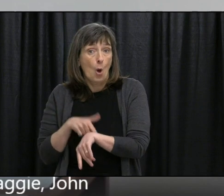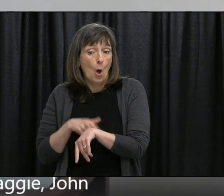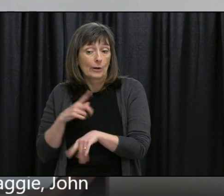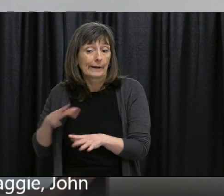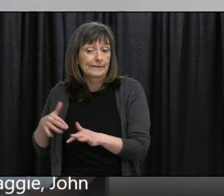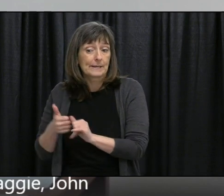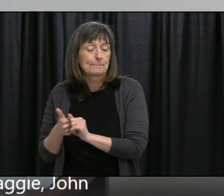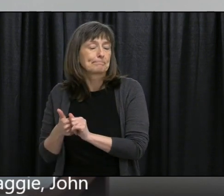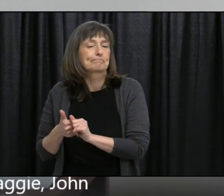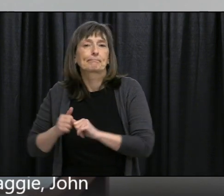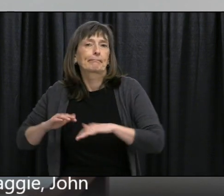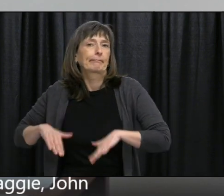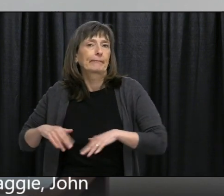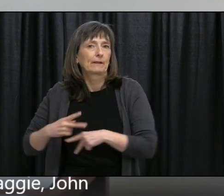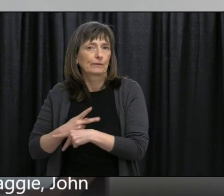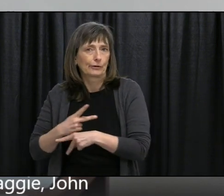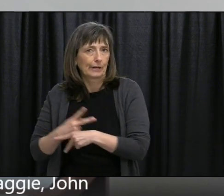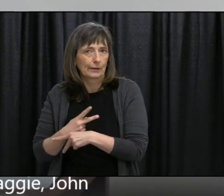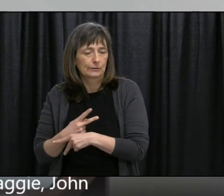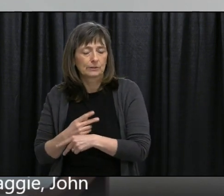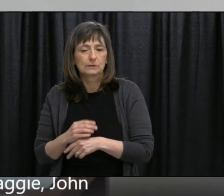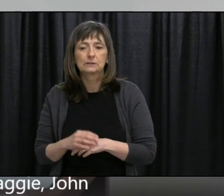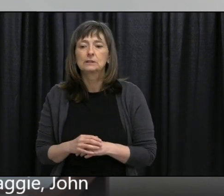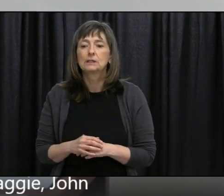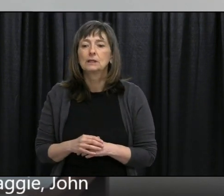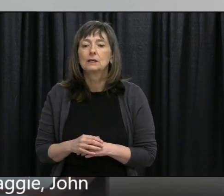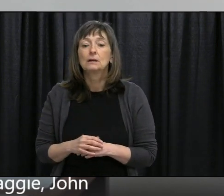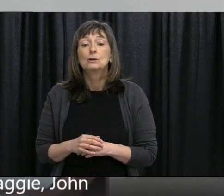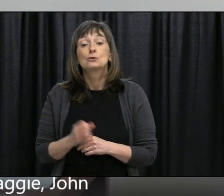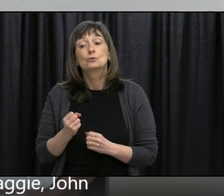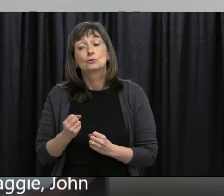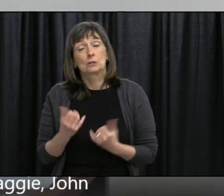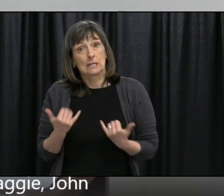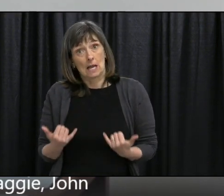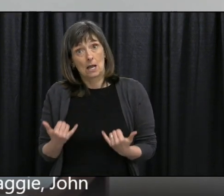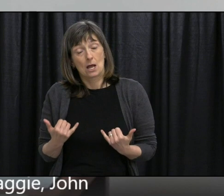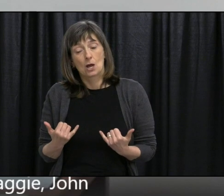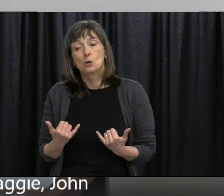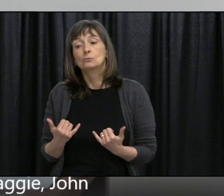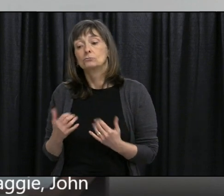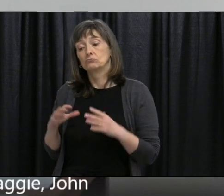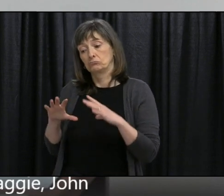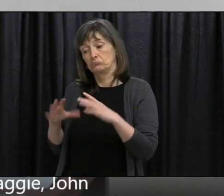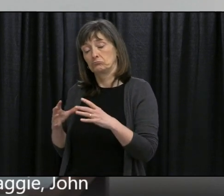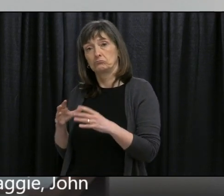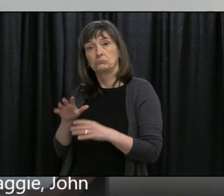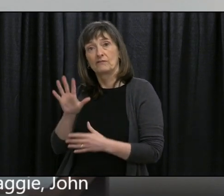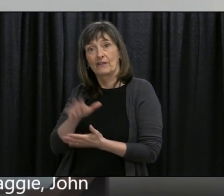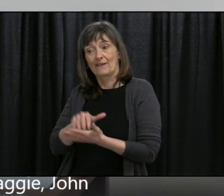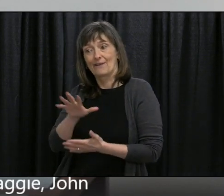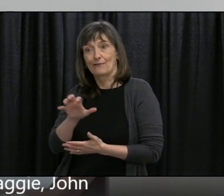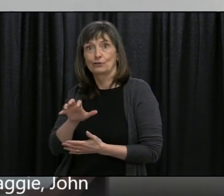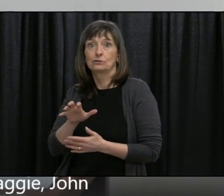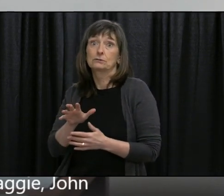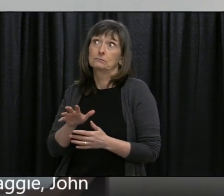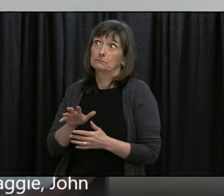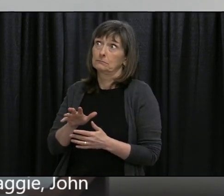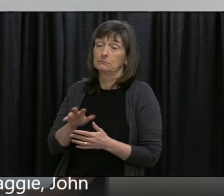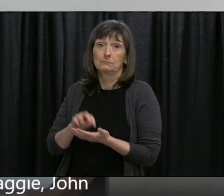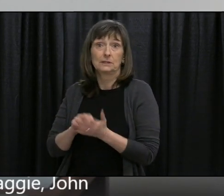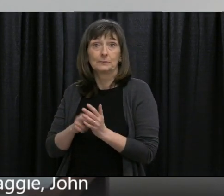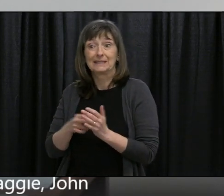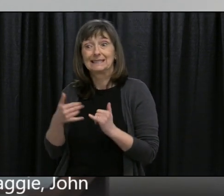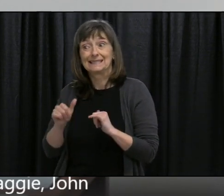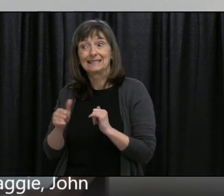for COVID-19. What will happen now is obviously that group will not go down as fast because